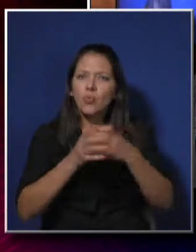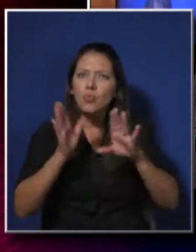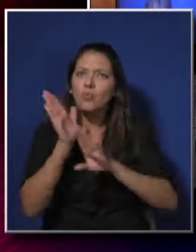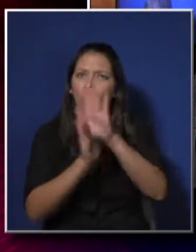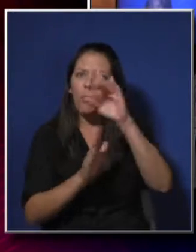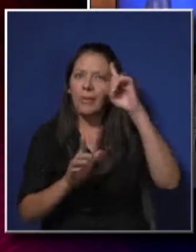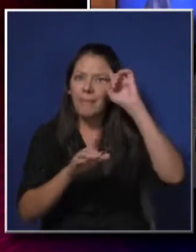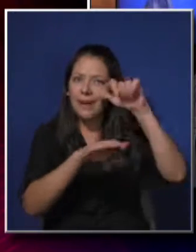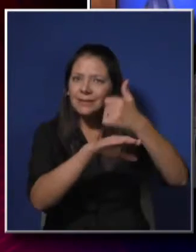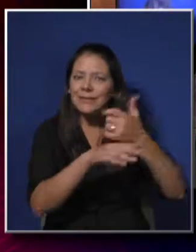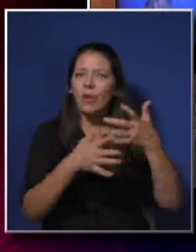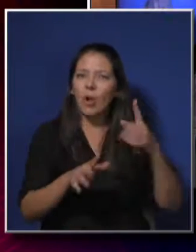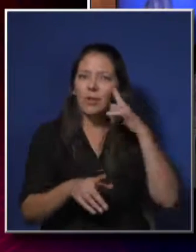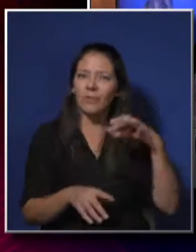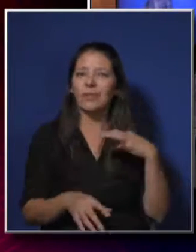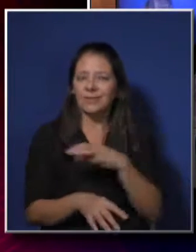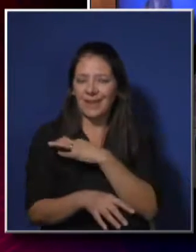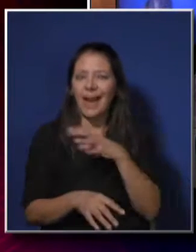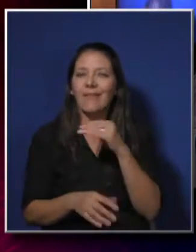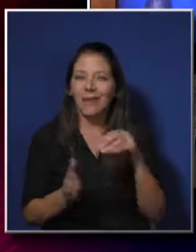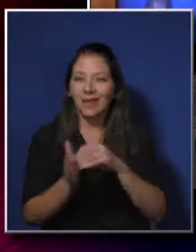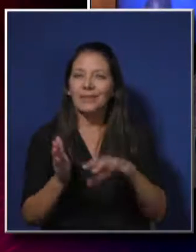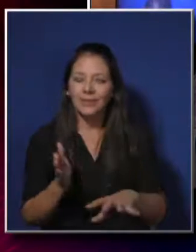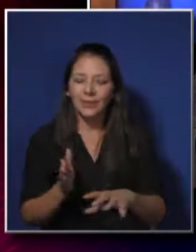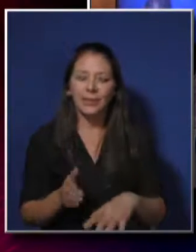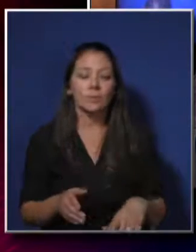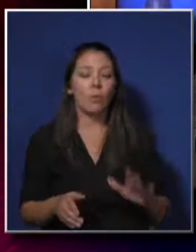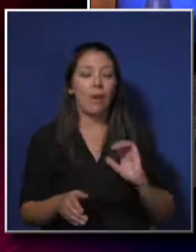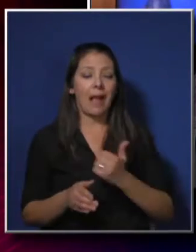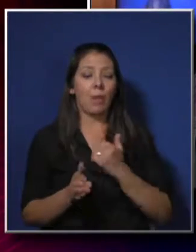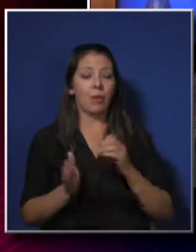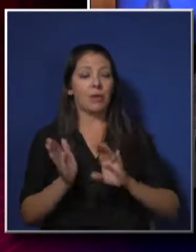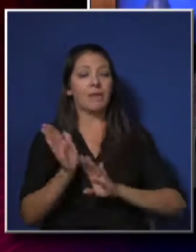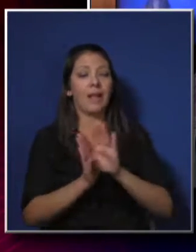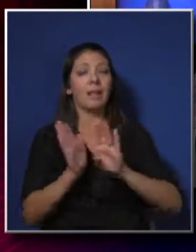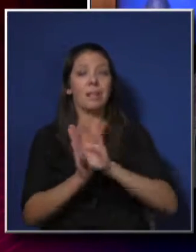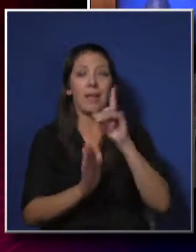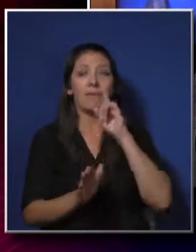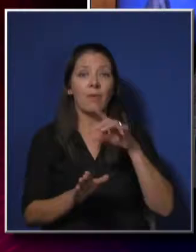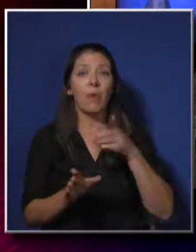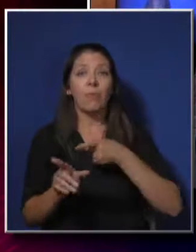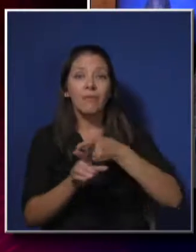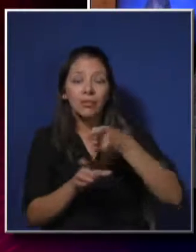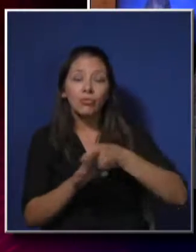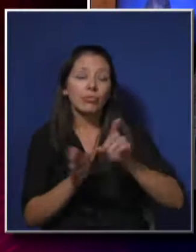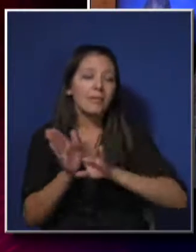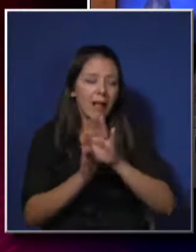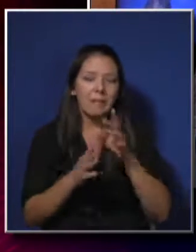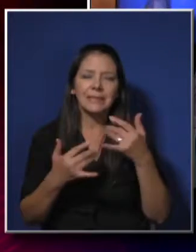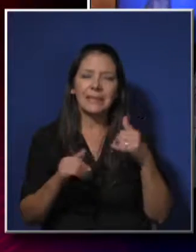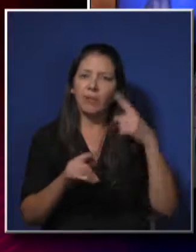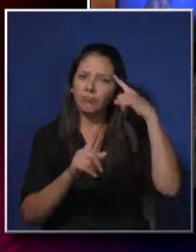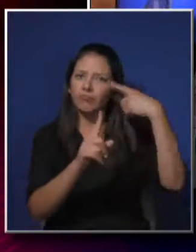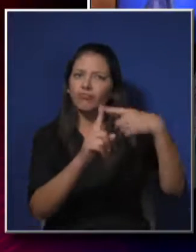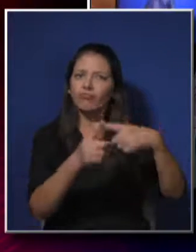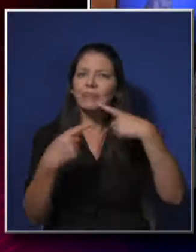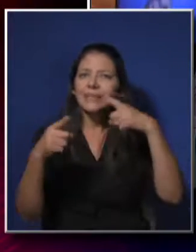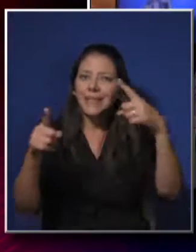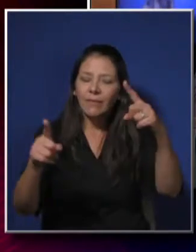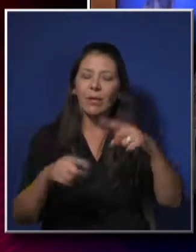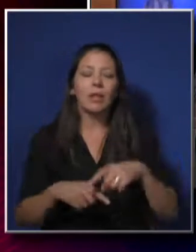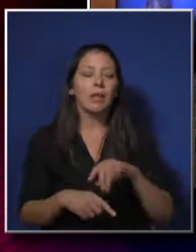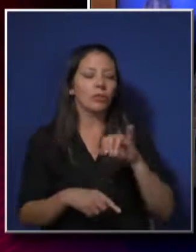students. Our professional development now is very purposeful. Our JTED opportunities for